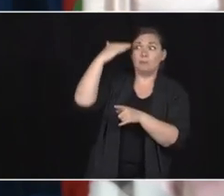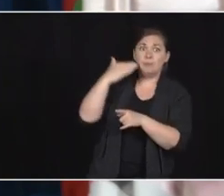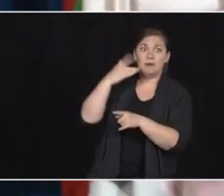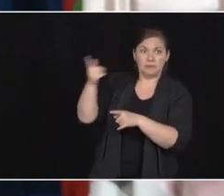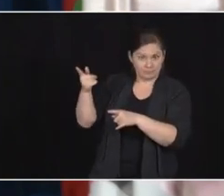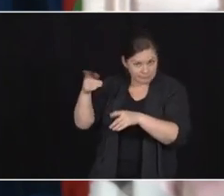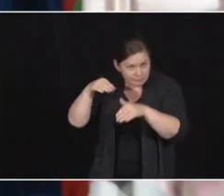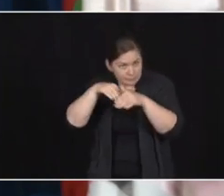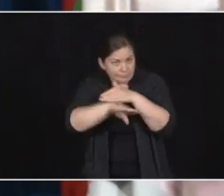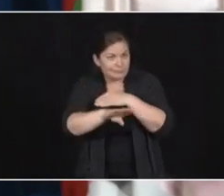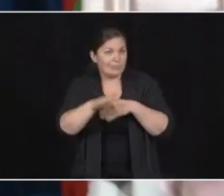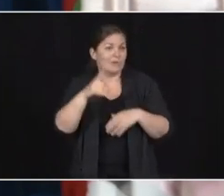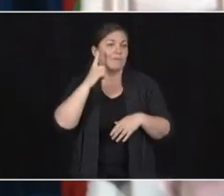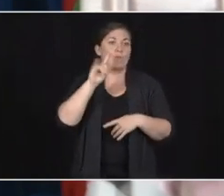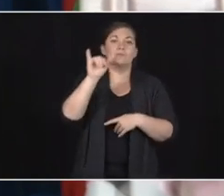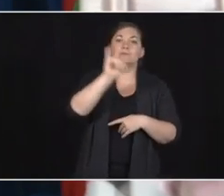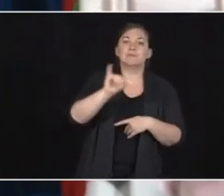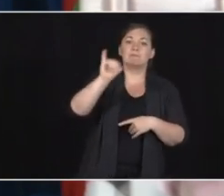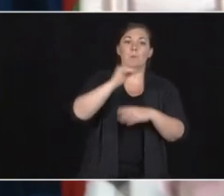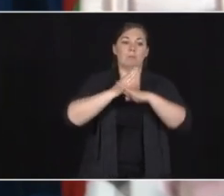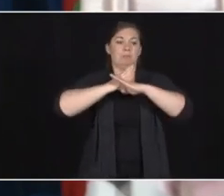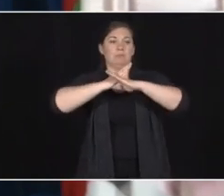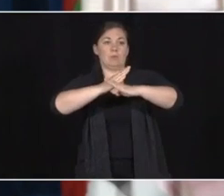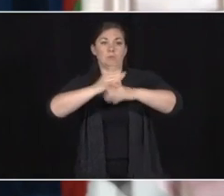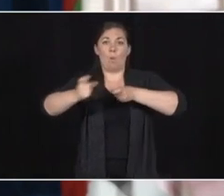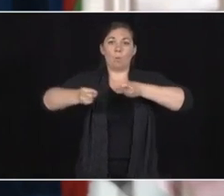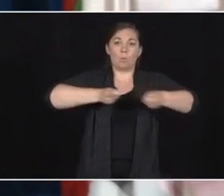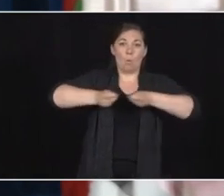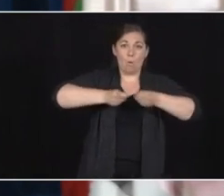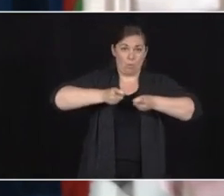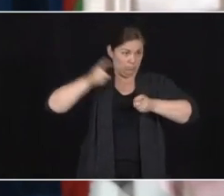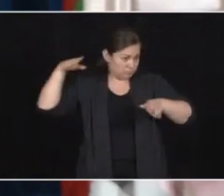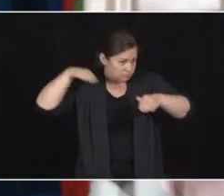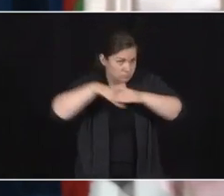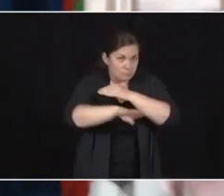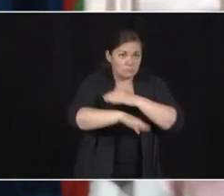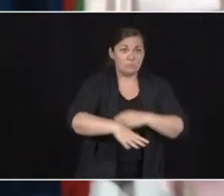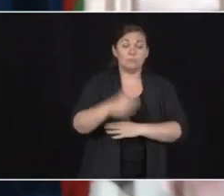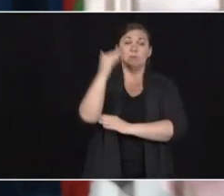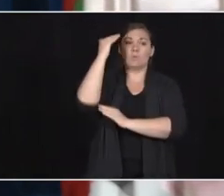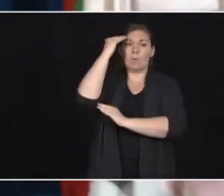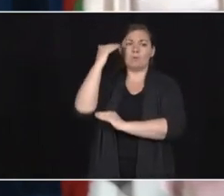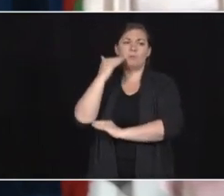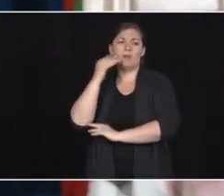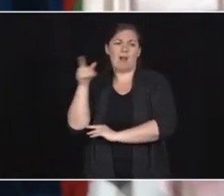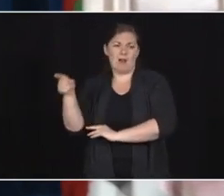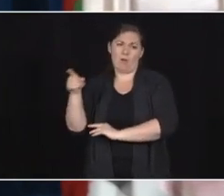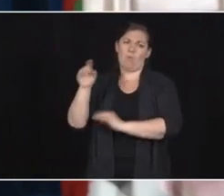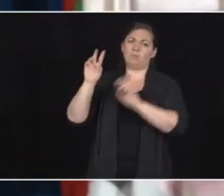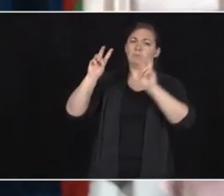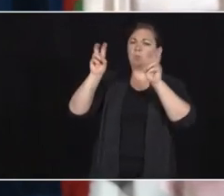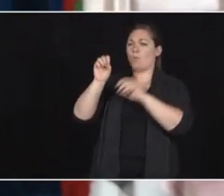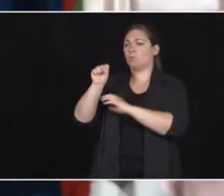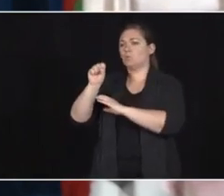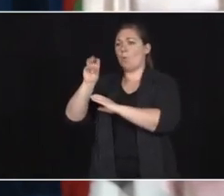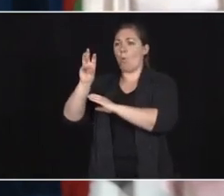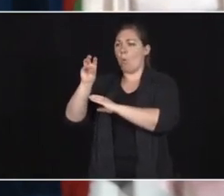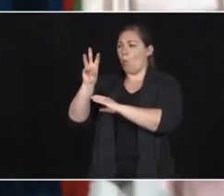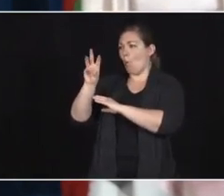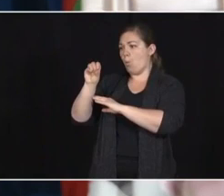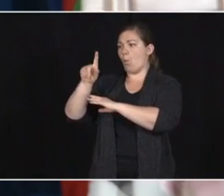with, rapid response teams, SWAT-like teams from hospitals, and additional staff, and including the